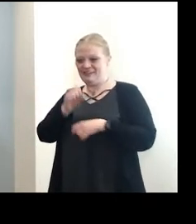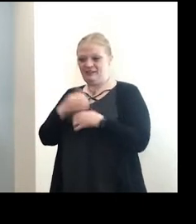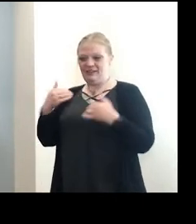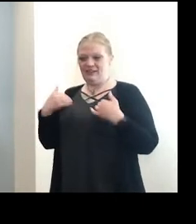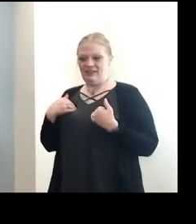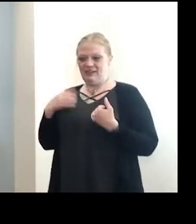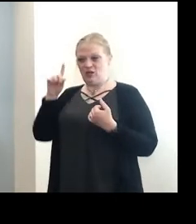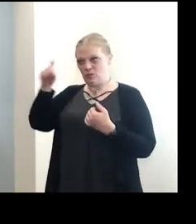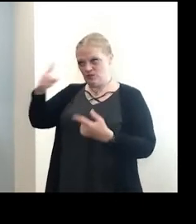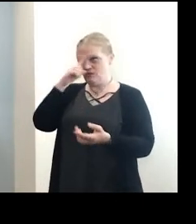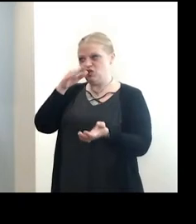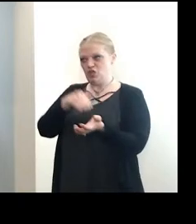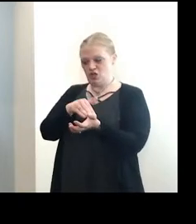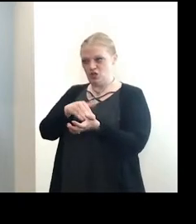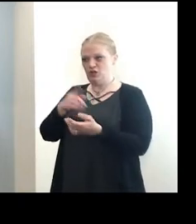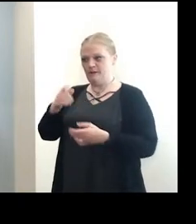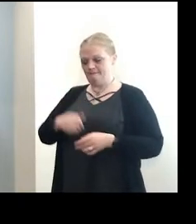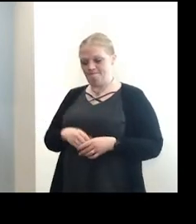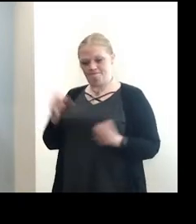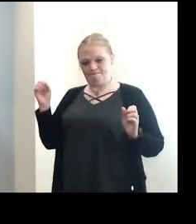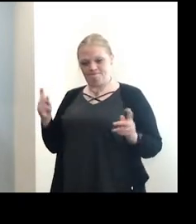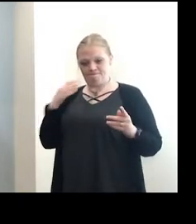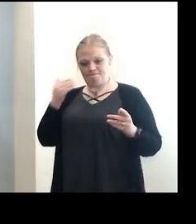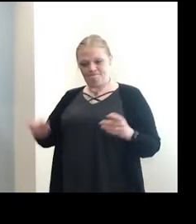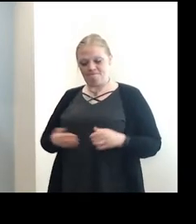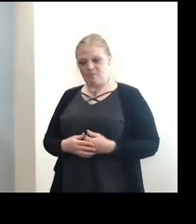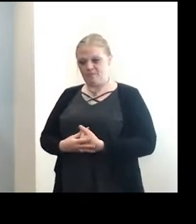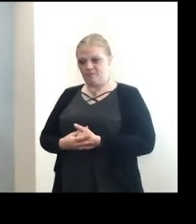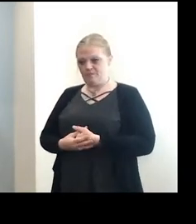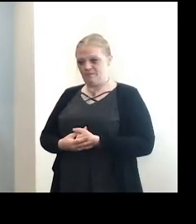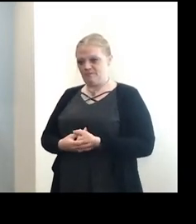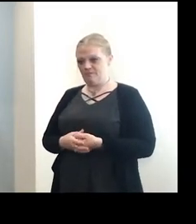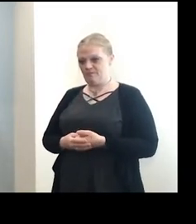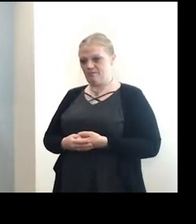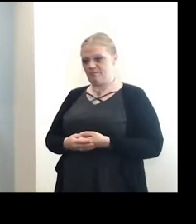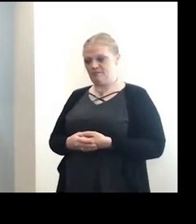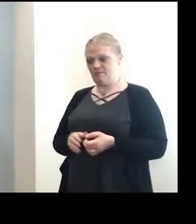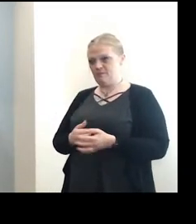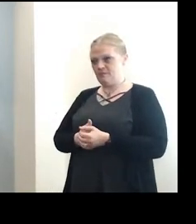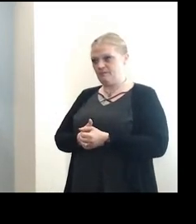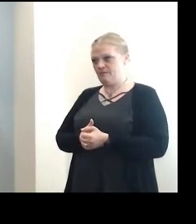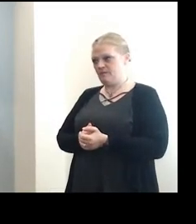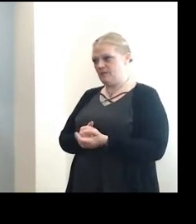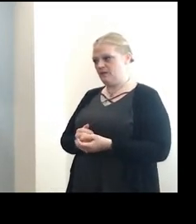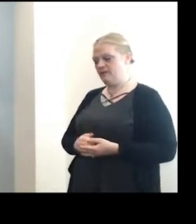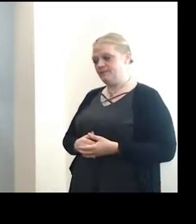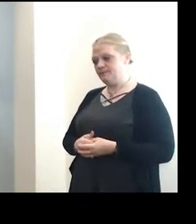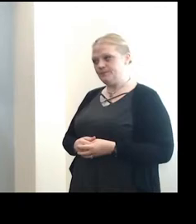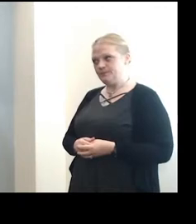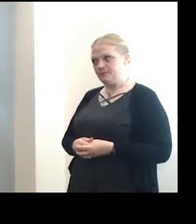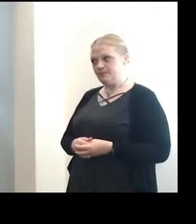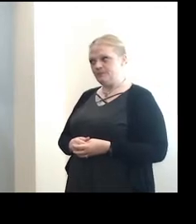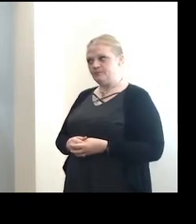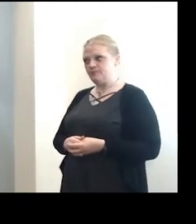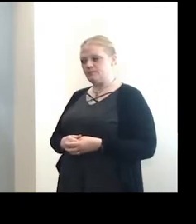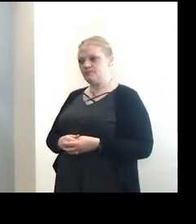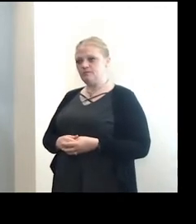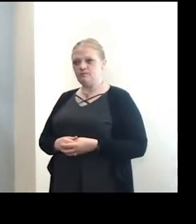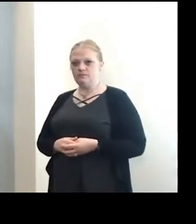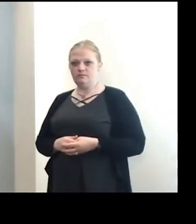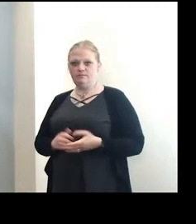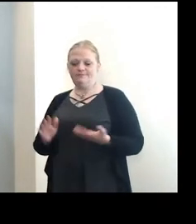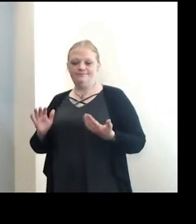question for Dr. Burstein. Okay, go ahead. Yeah. So the question is, how